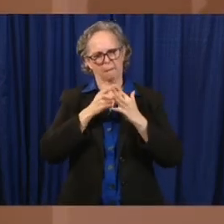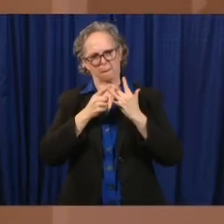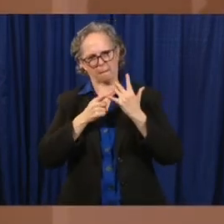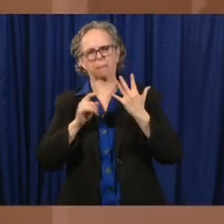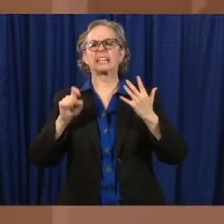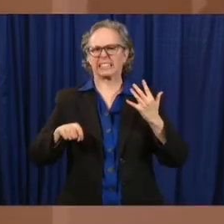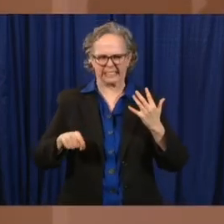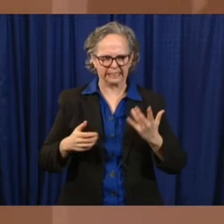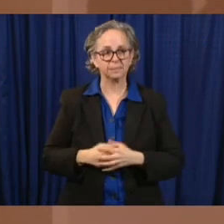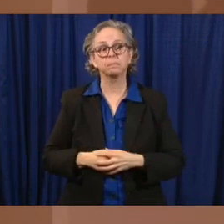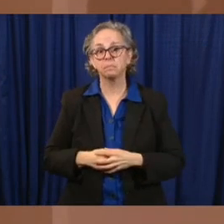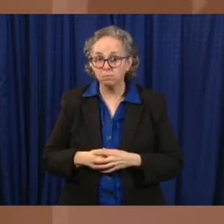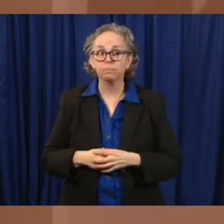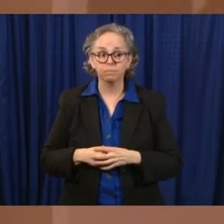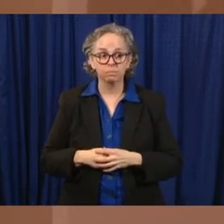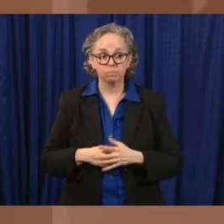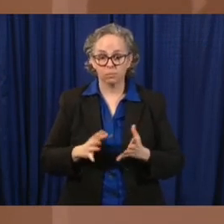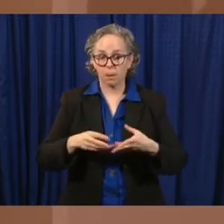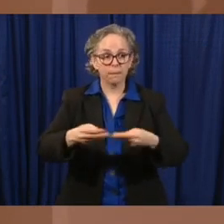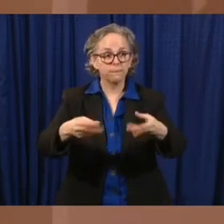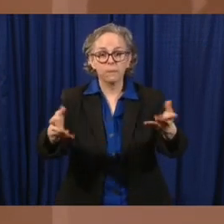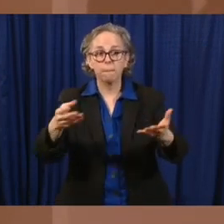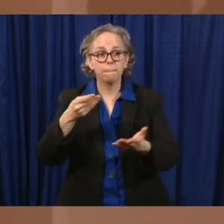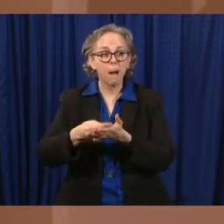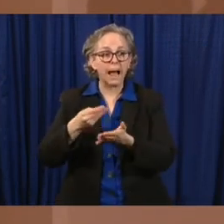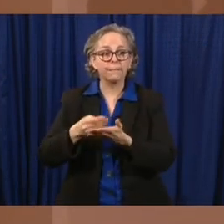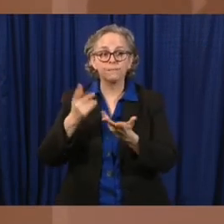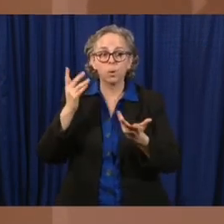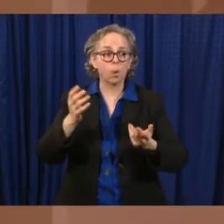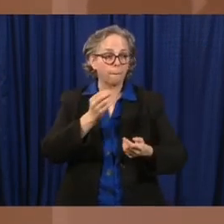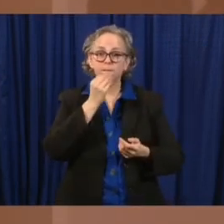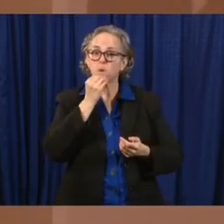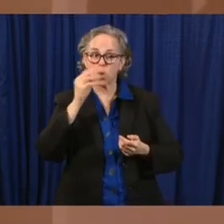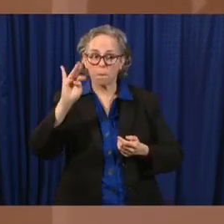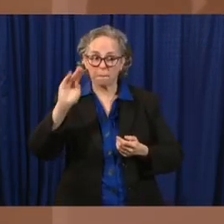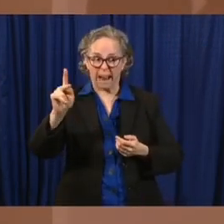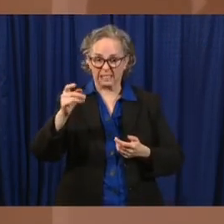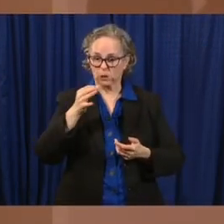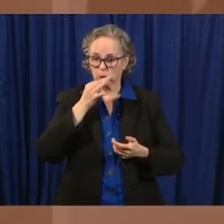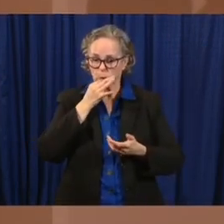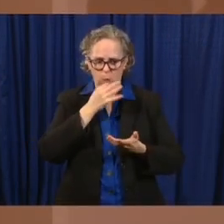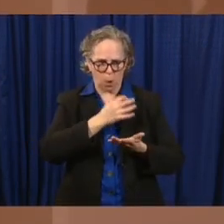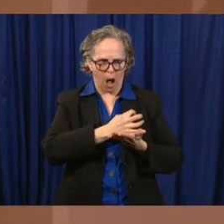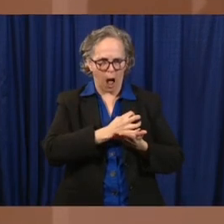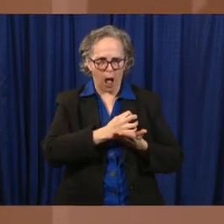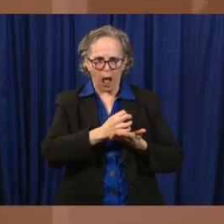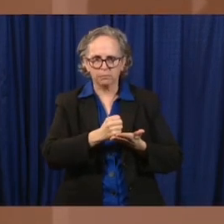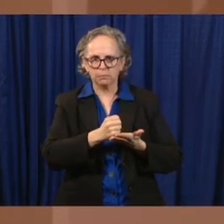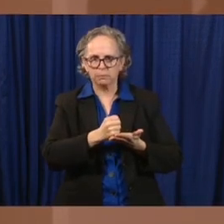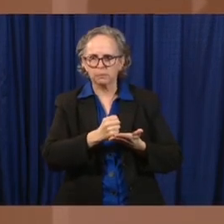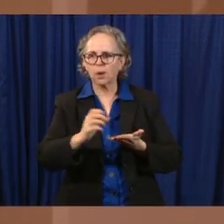out of food and supplies for those families that are in need during this coronavirus pandemic.